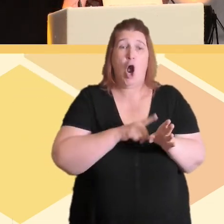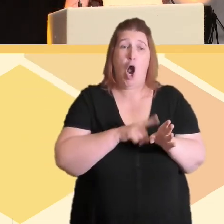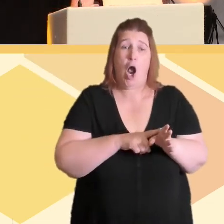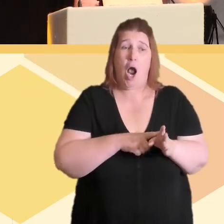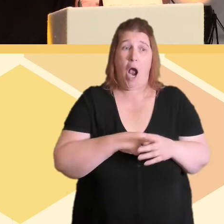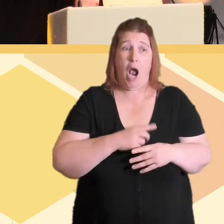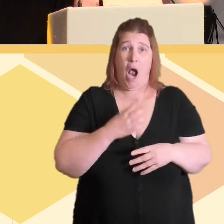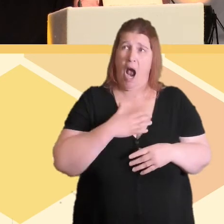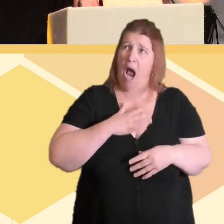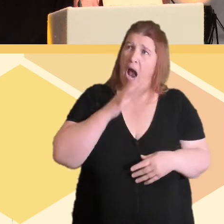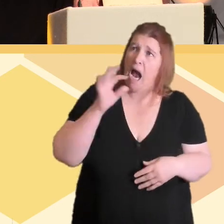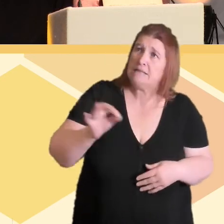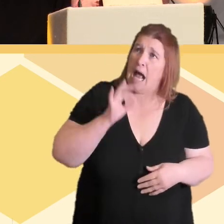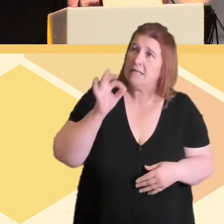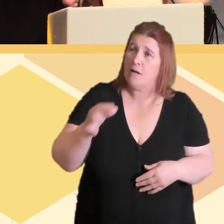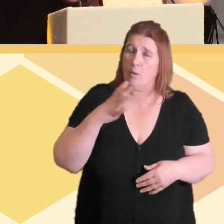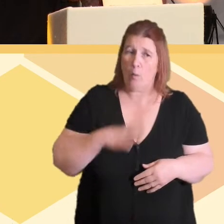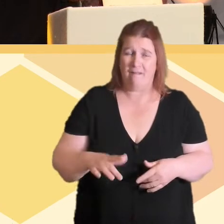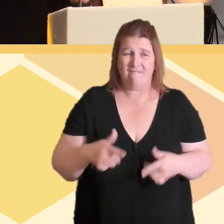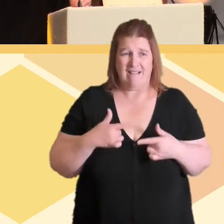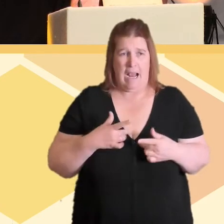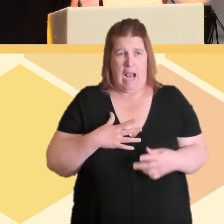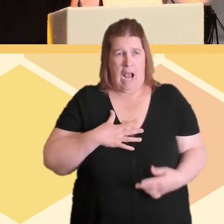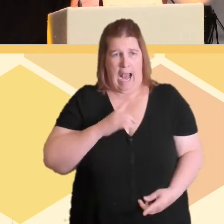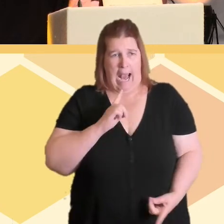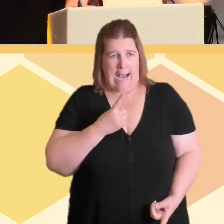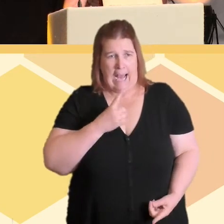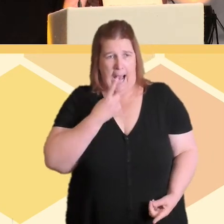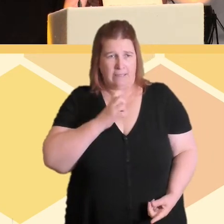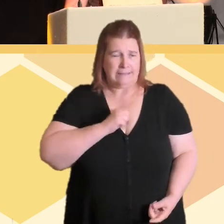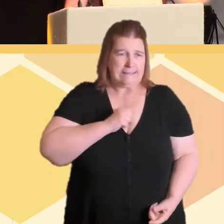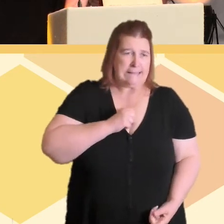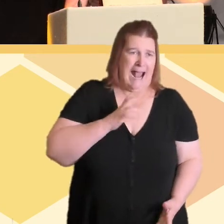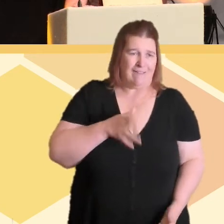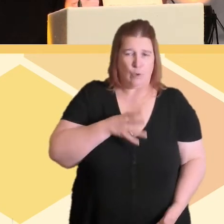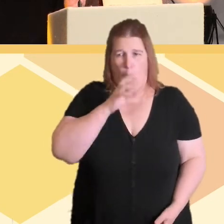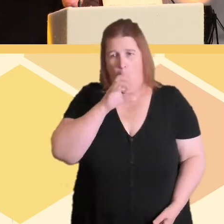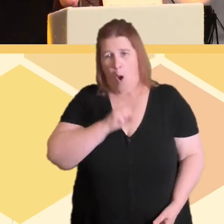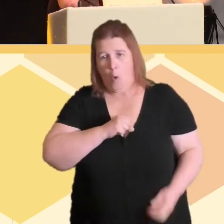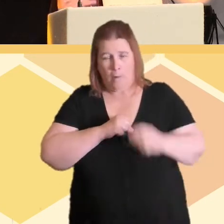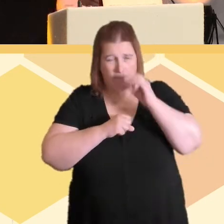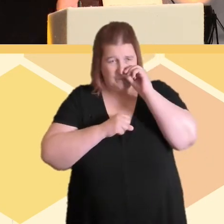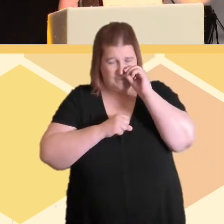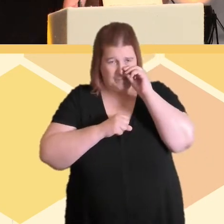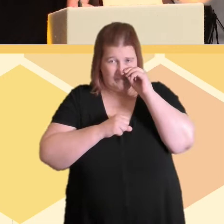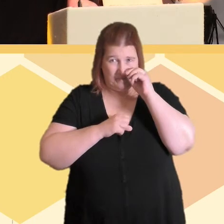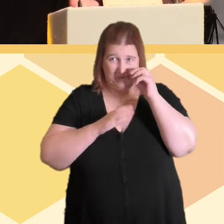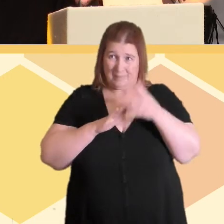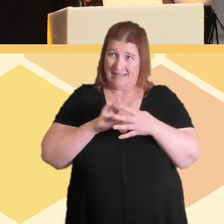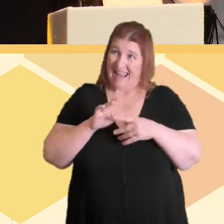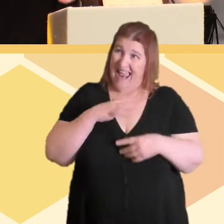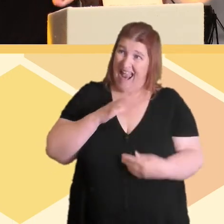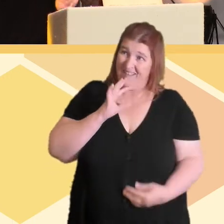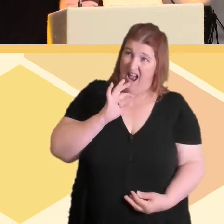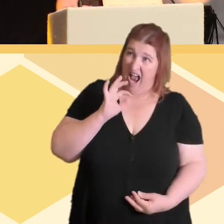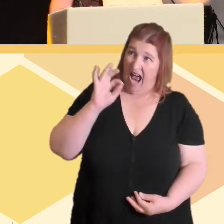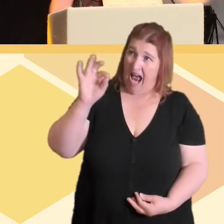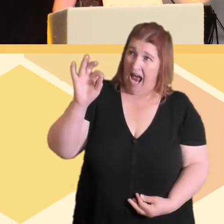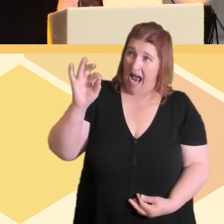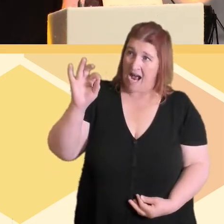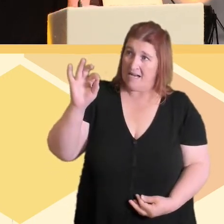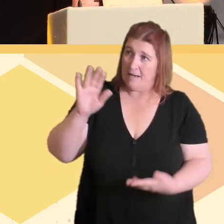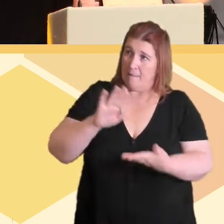to ask because the stakes were too high for at least 4 reasons. It requires huge vulnerability and creates tension